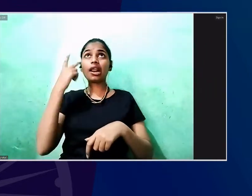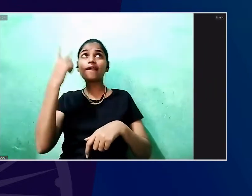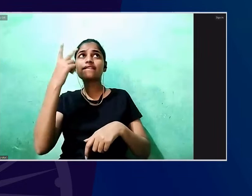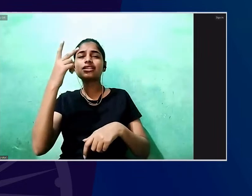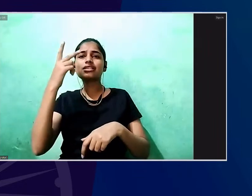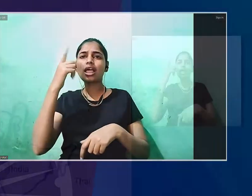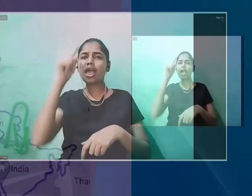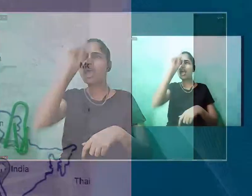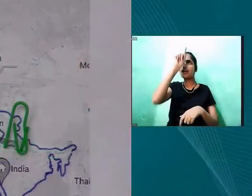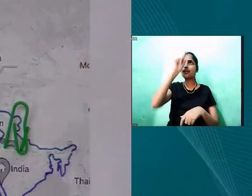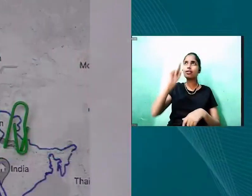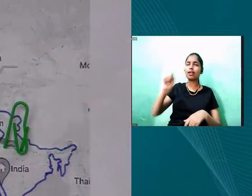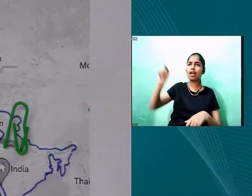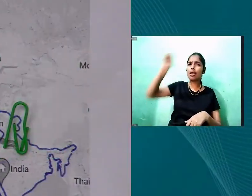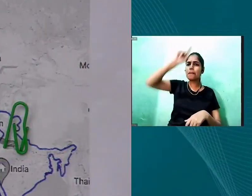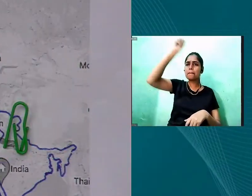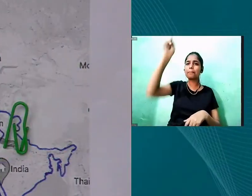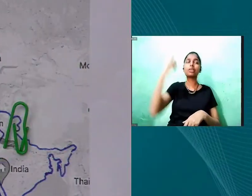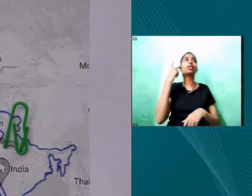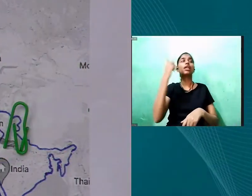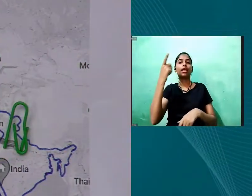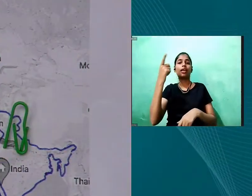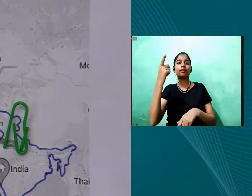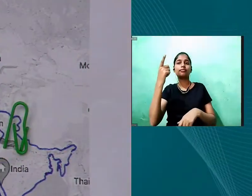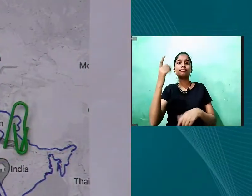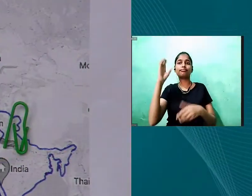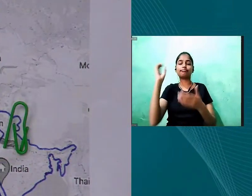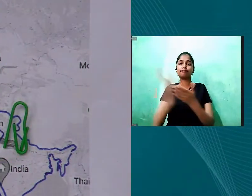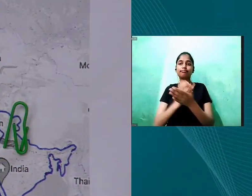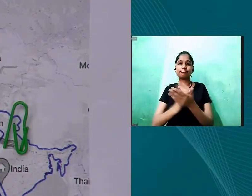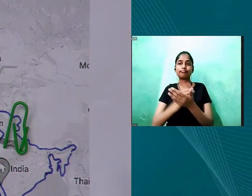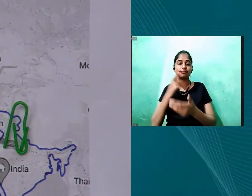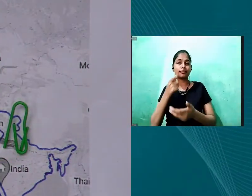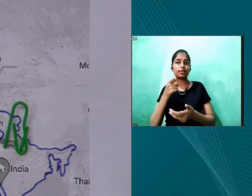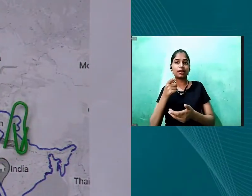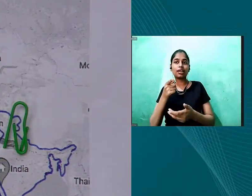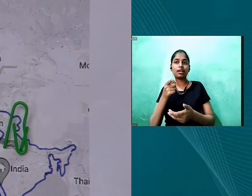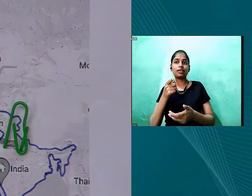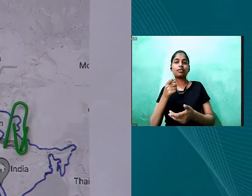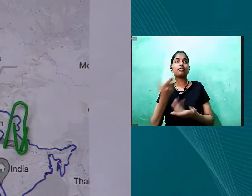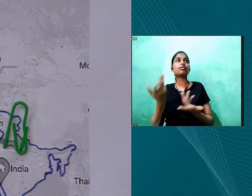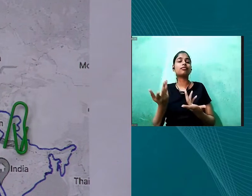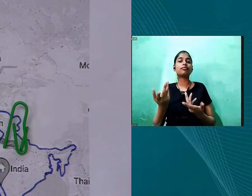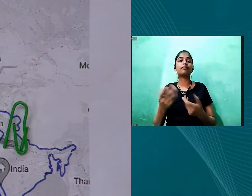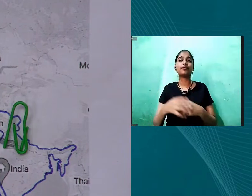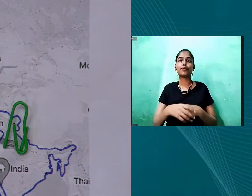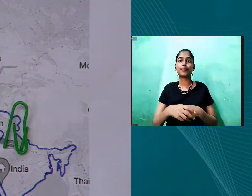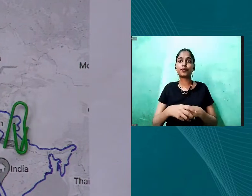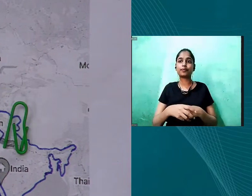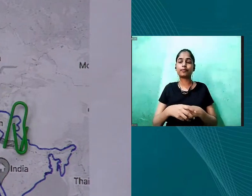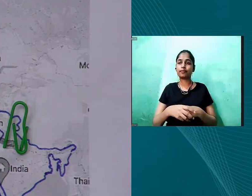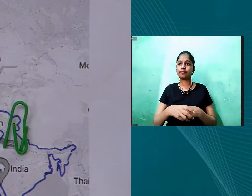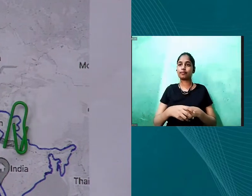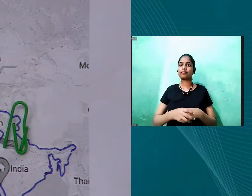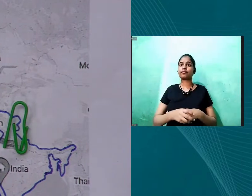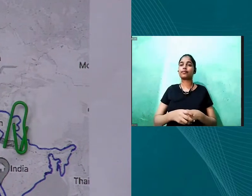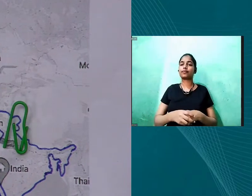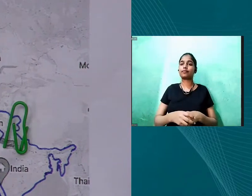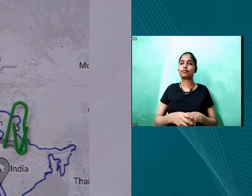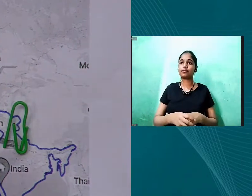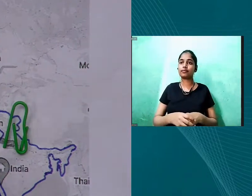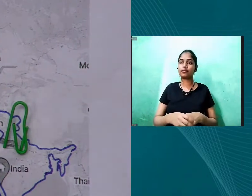on the screen, chapter, this is the yellow clip, this is where the writer was initially living. Scotland. Exactly,